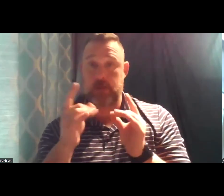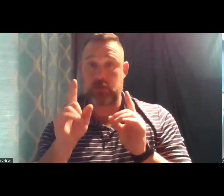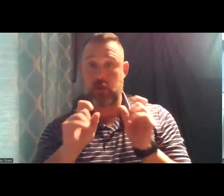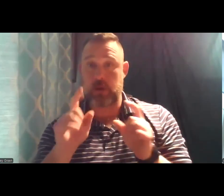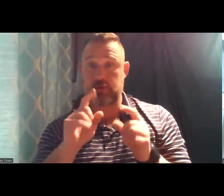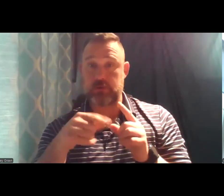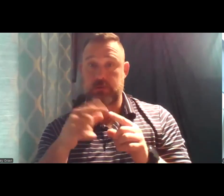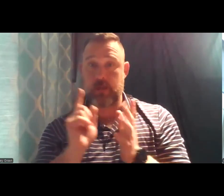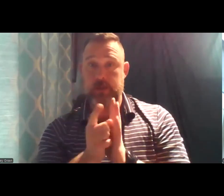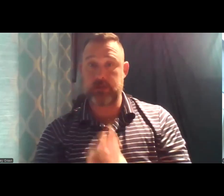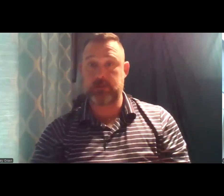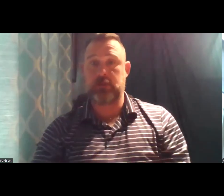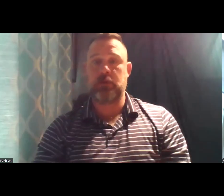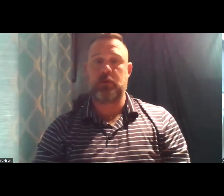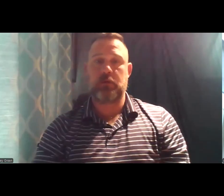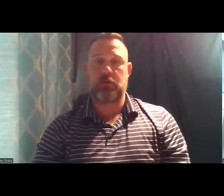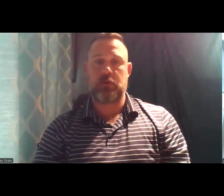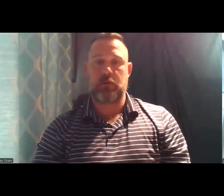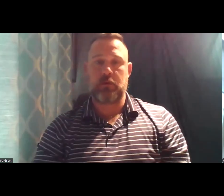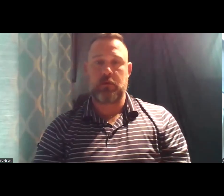questions about the minutes?